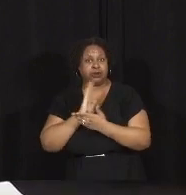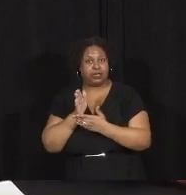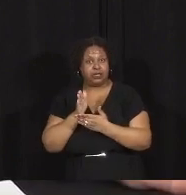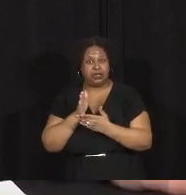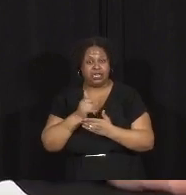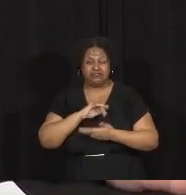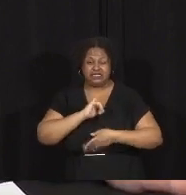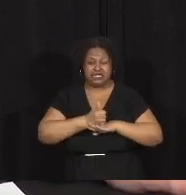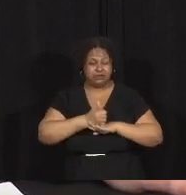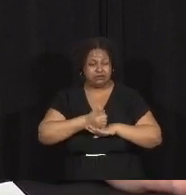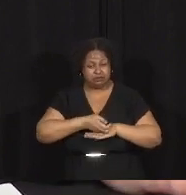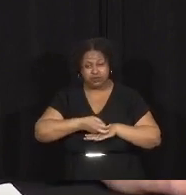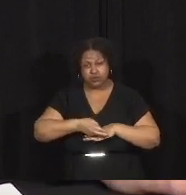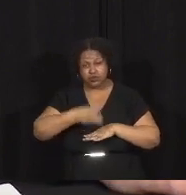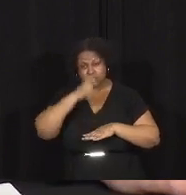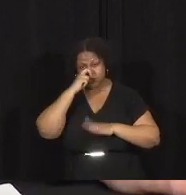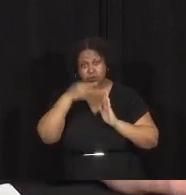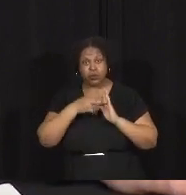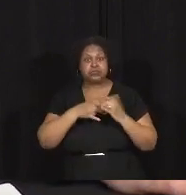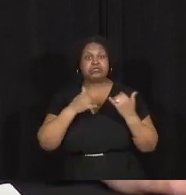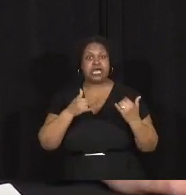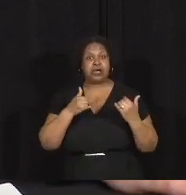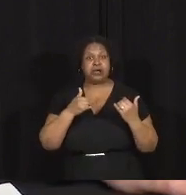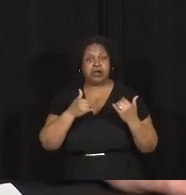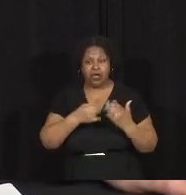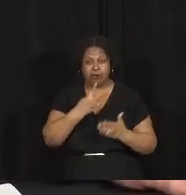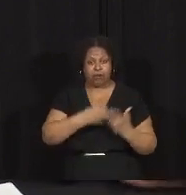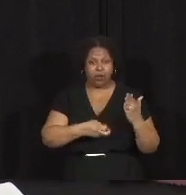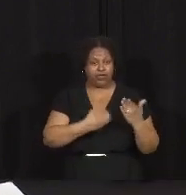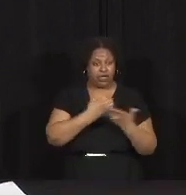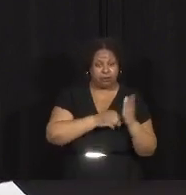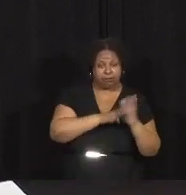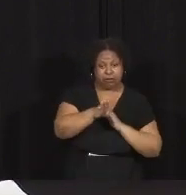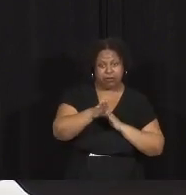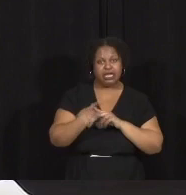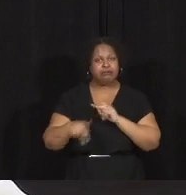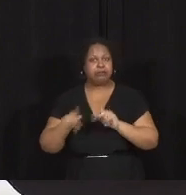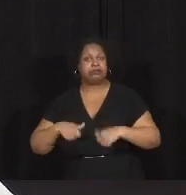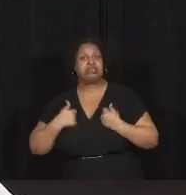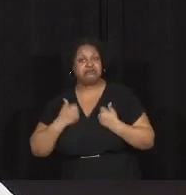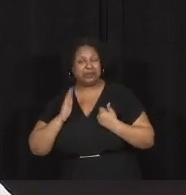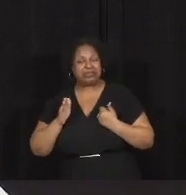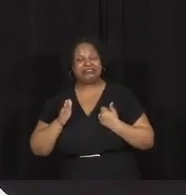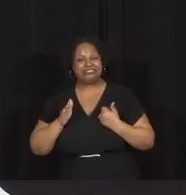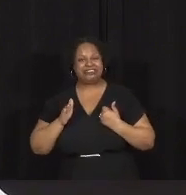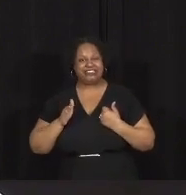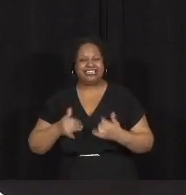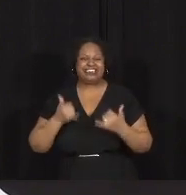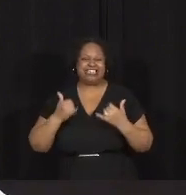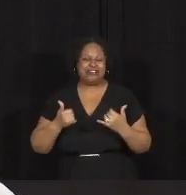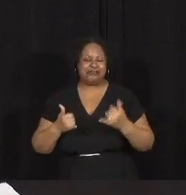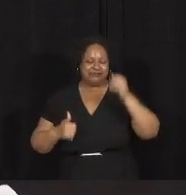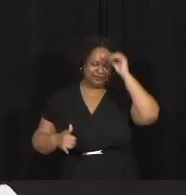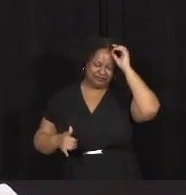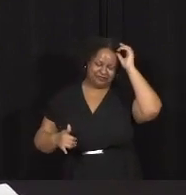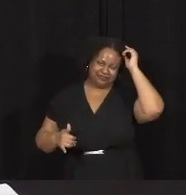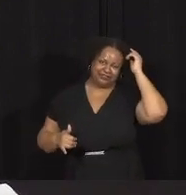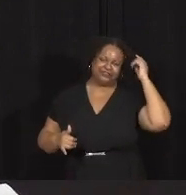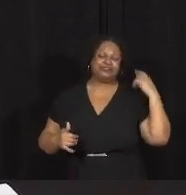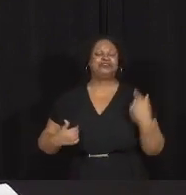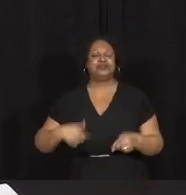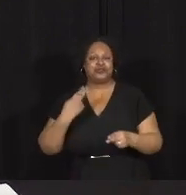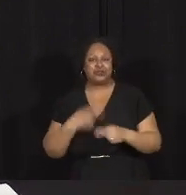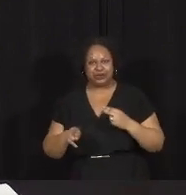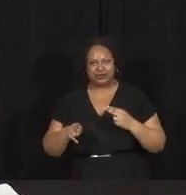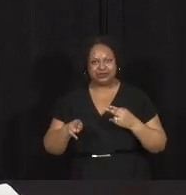things. Finally, I need to run through a number of immediate focus, additional public health